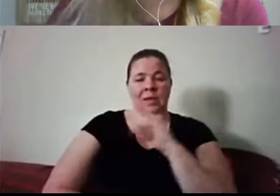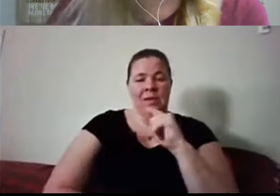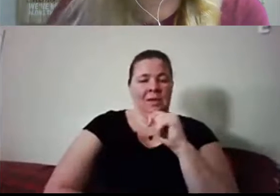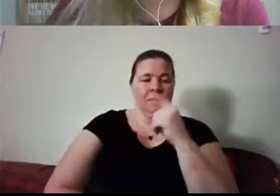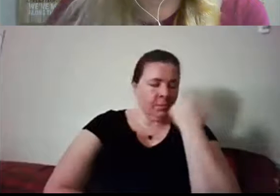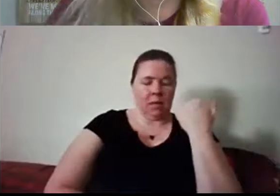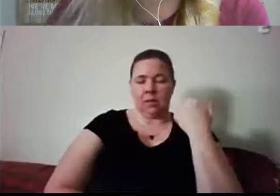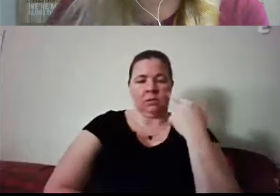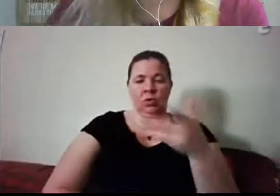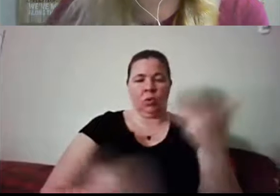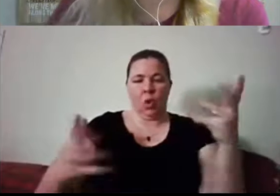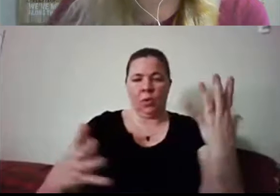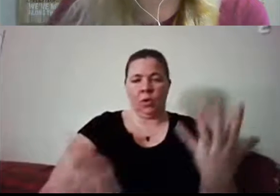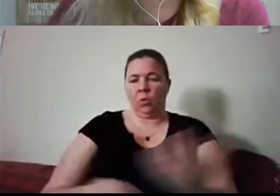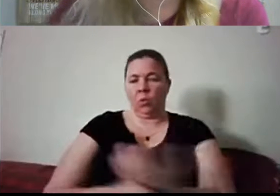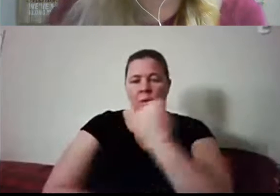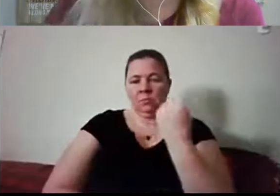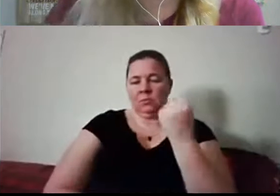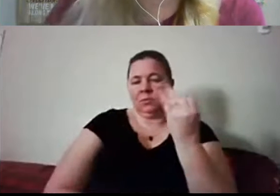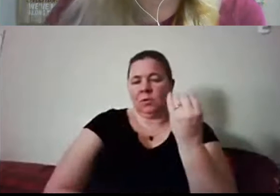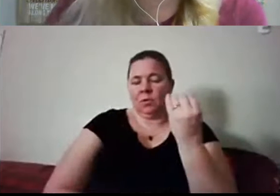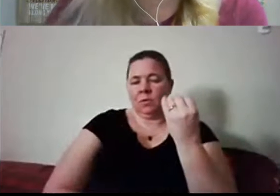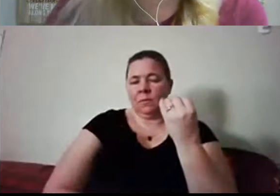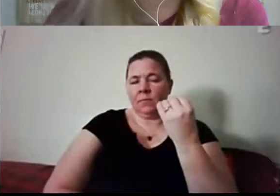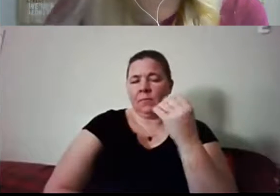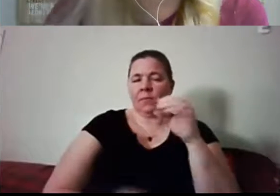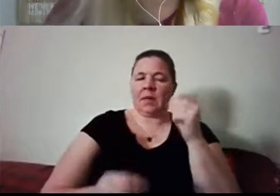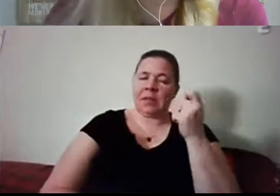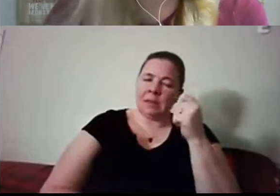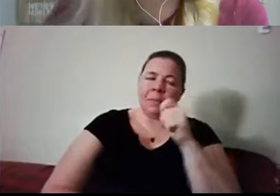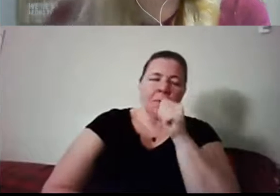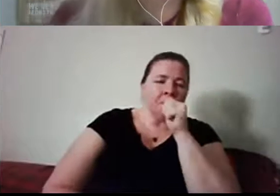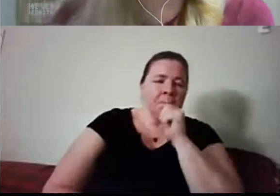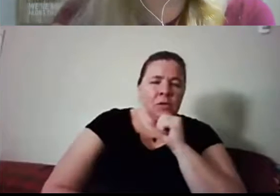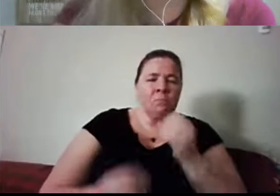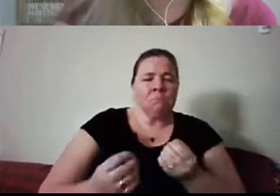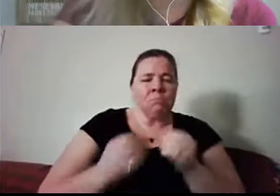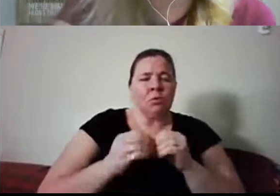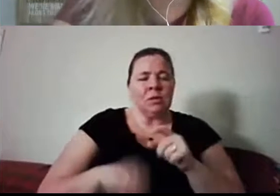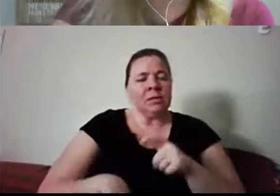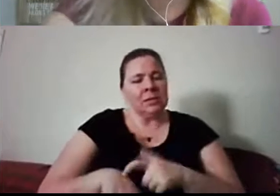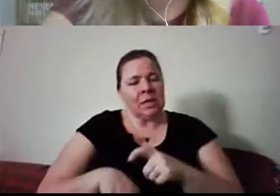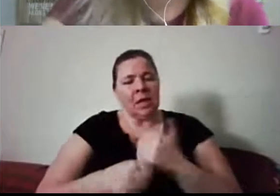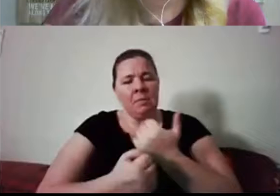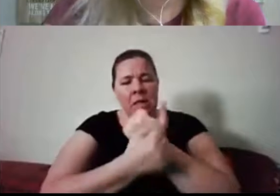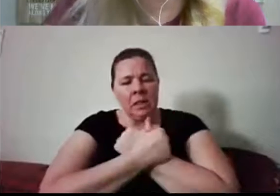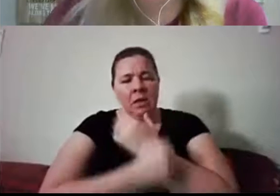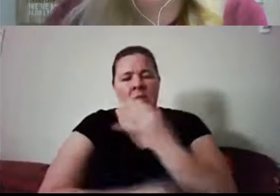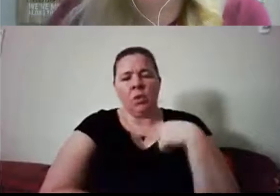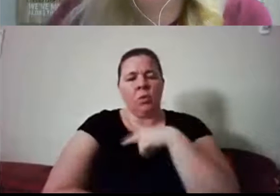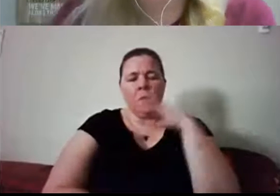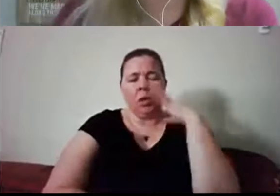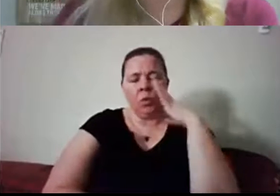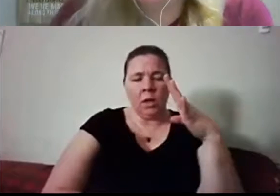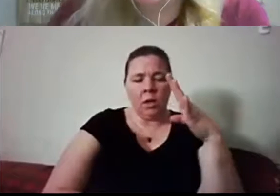we've already won, you know. So just a bit more patience, just a bit more time, just a bit more love, and we will